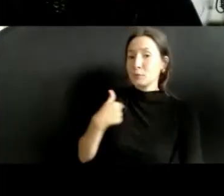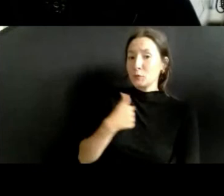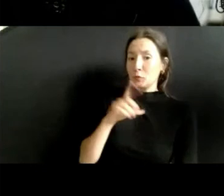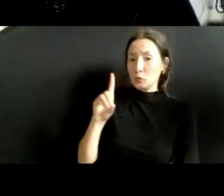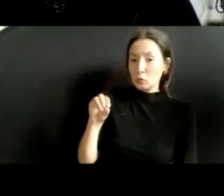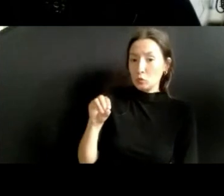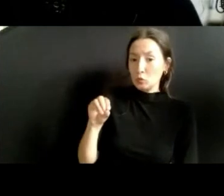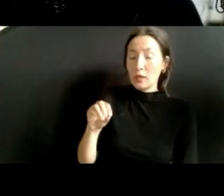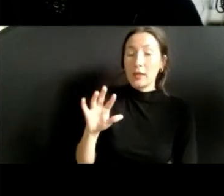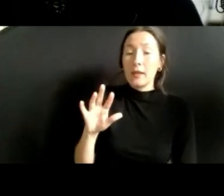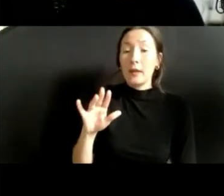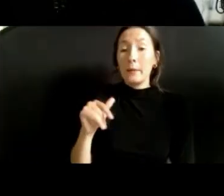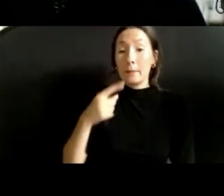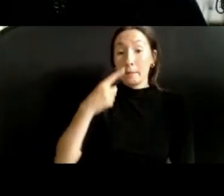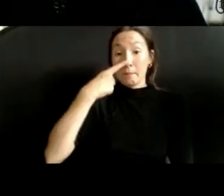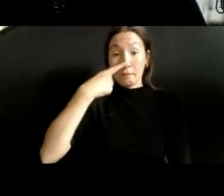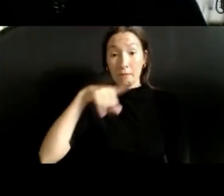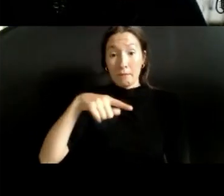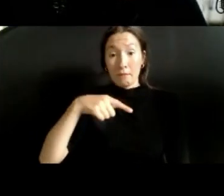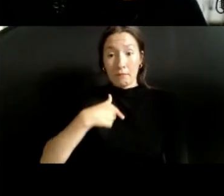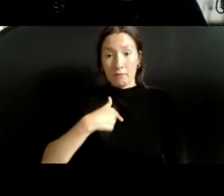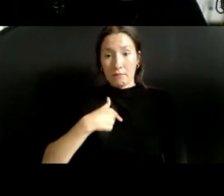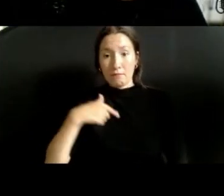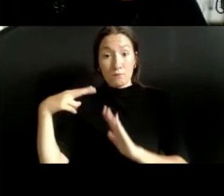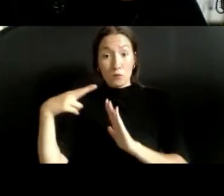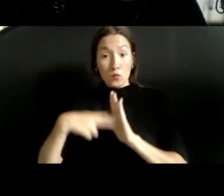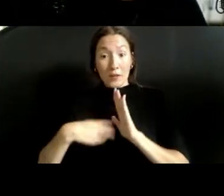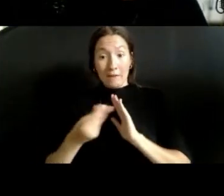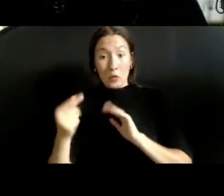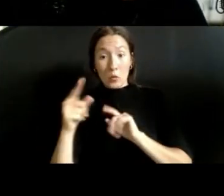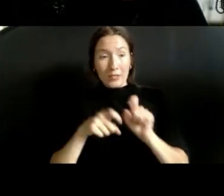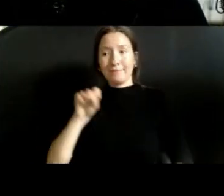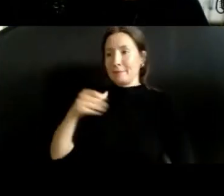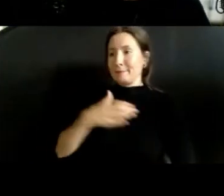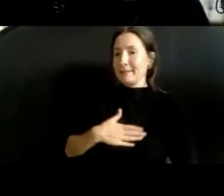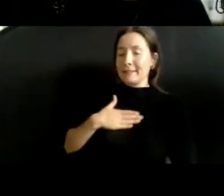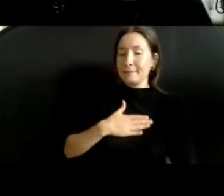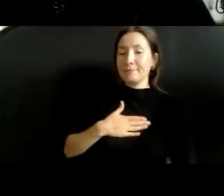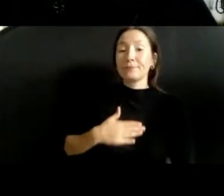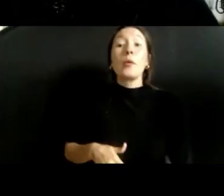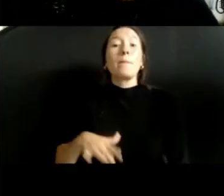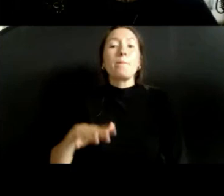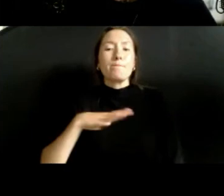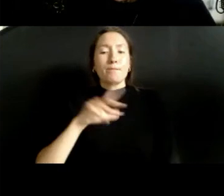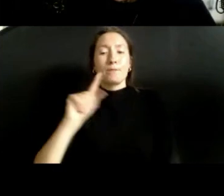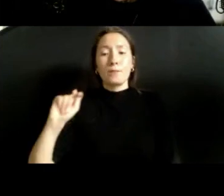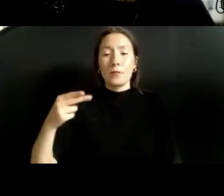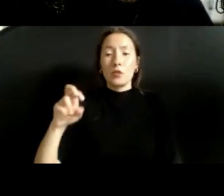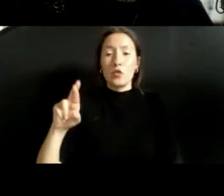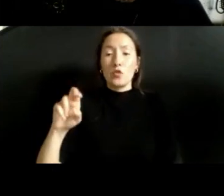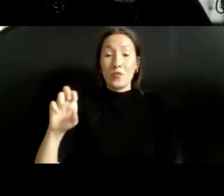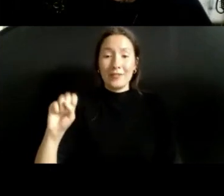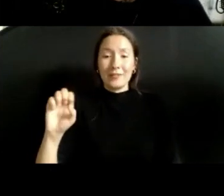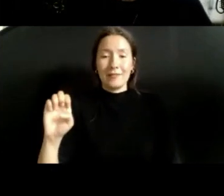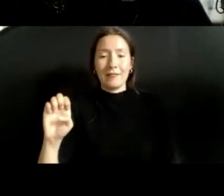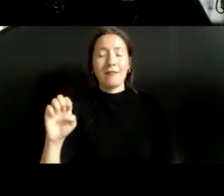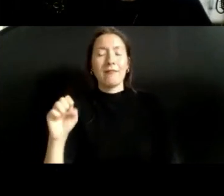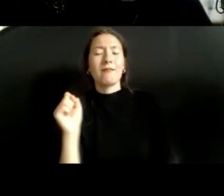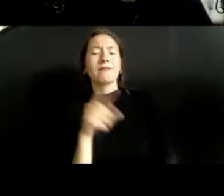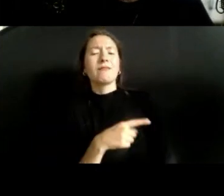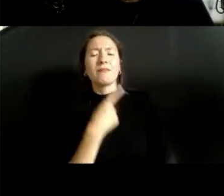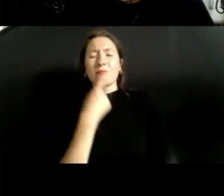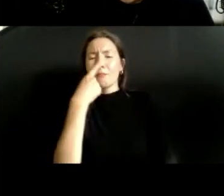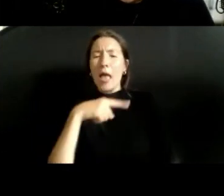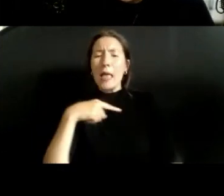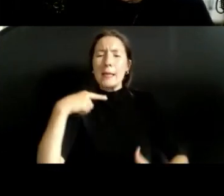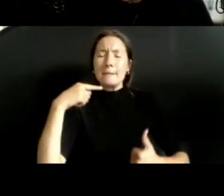That'd be great. great. So Teresa Vanderpost is asking for a step-by-step process. Would you also recommend to have closed captions at the